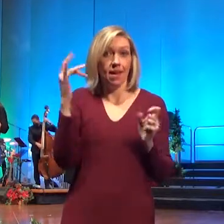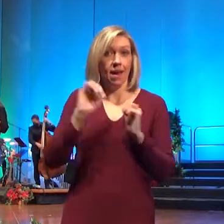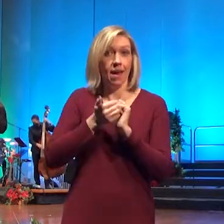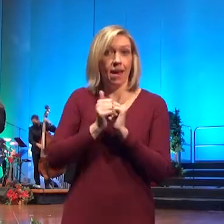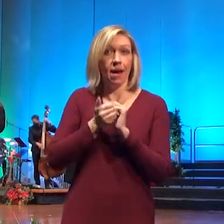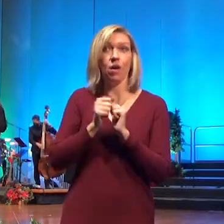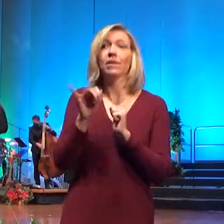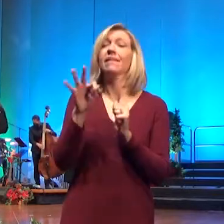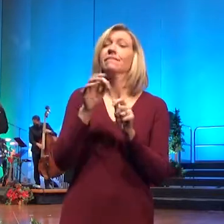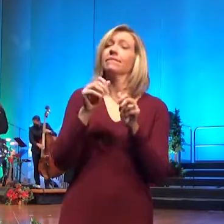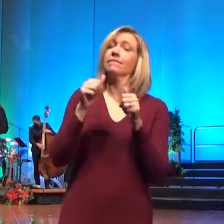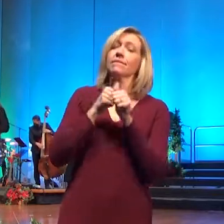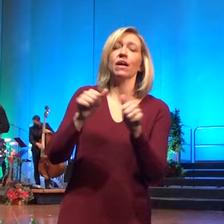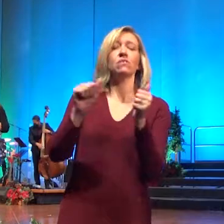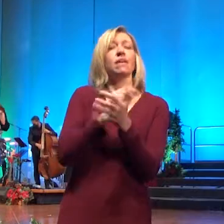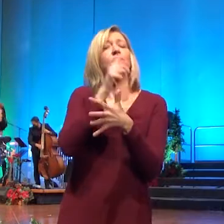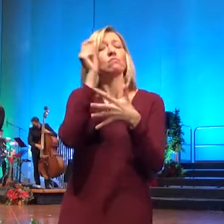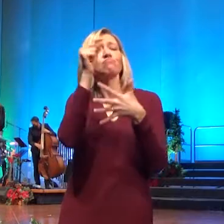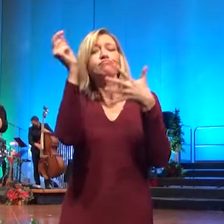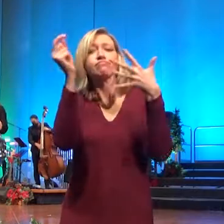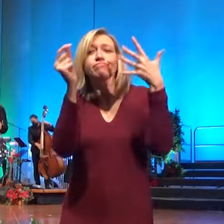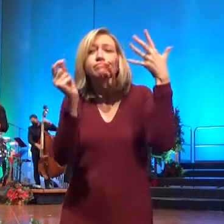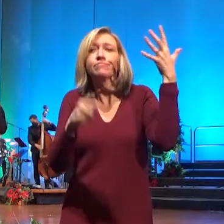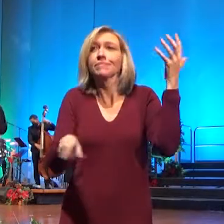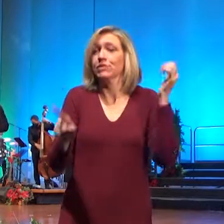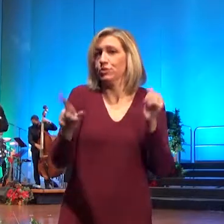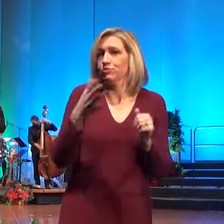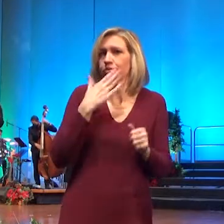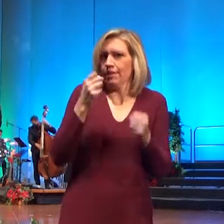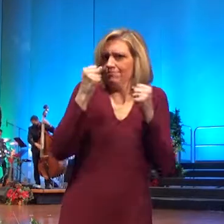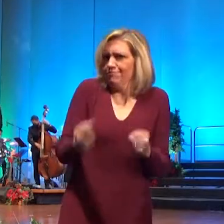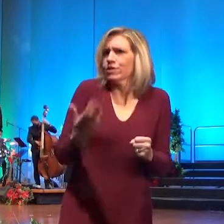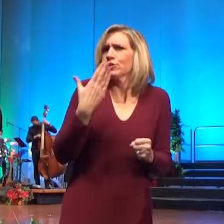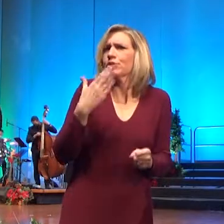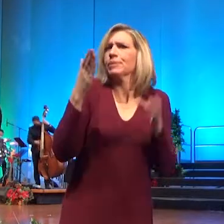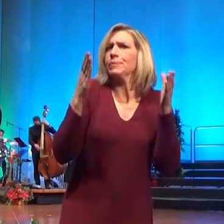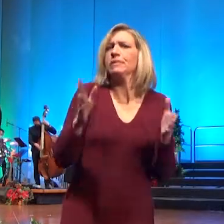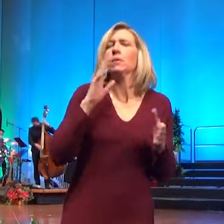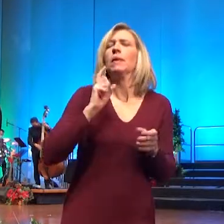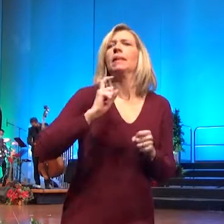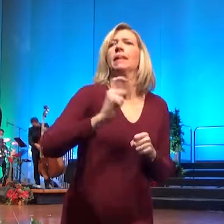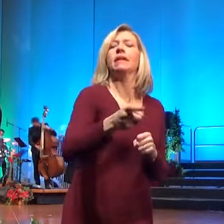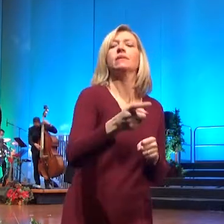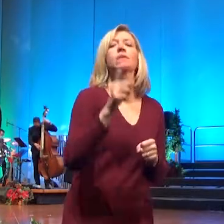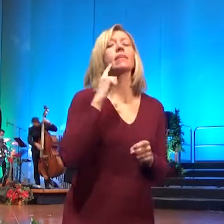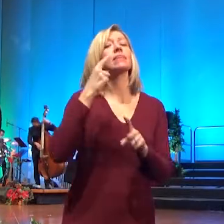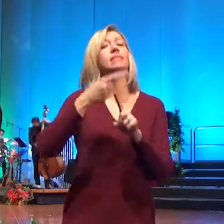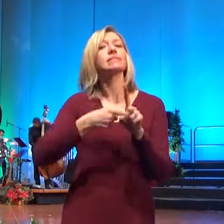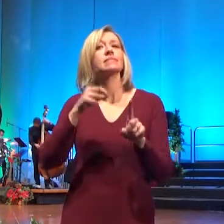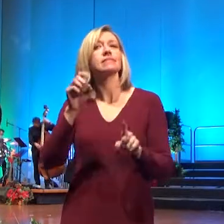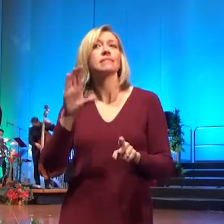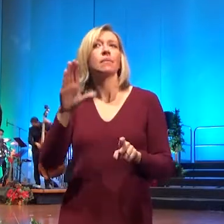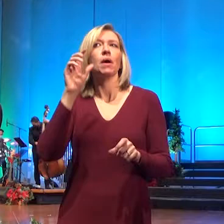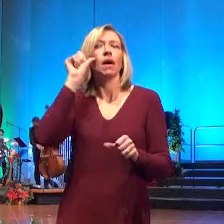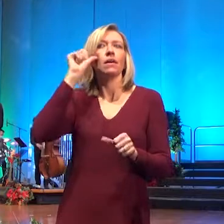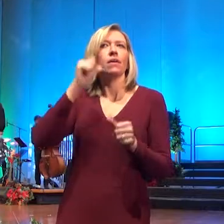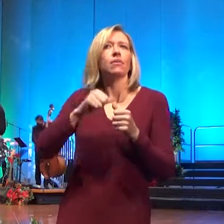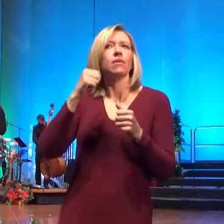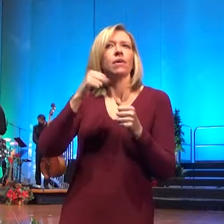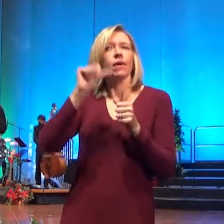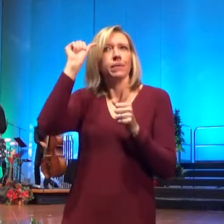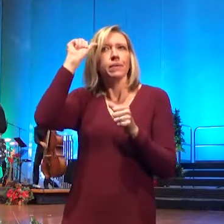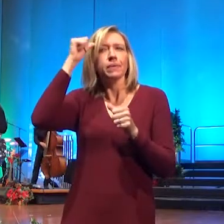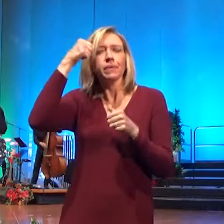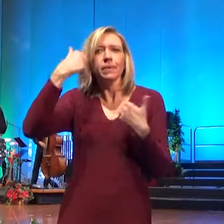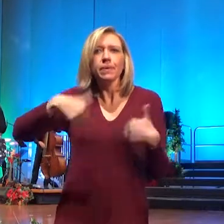yours if you've done everything you should. Extra special good, he'll make this December the one you'll